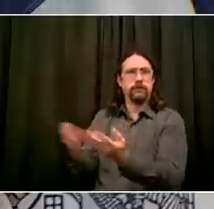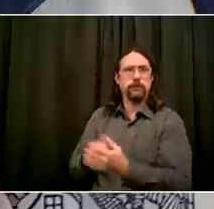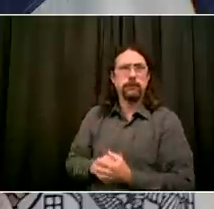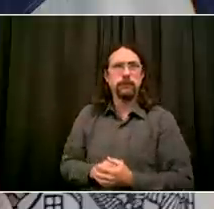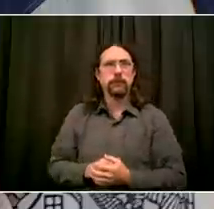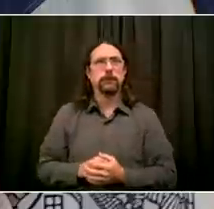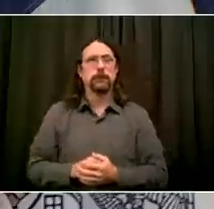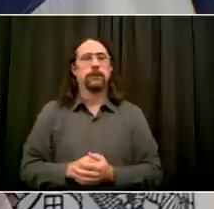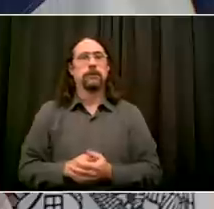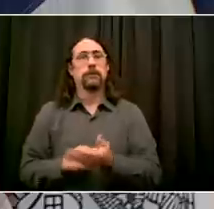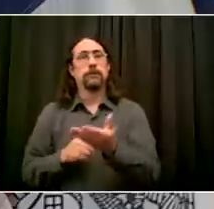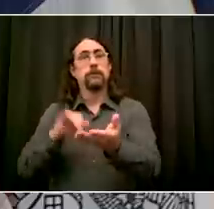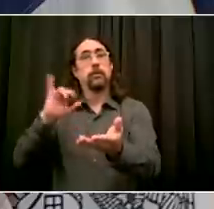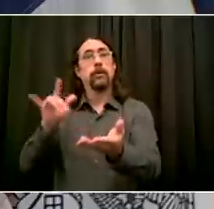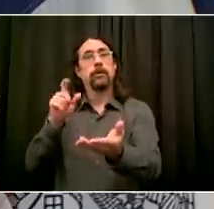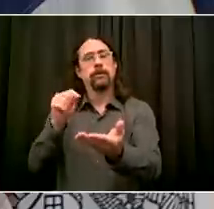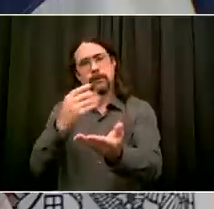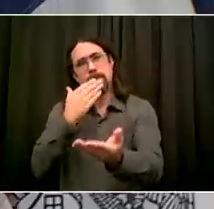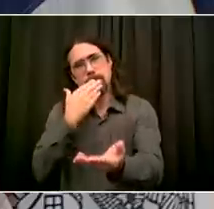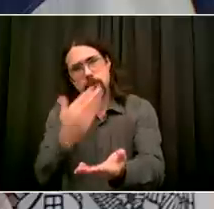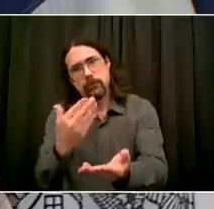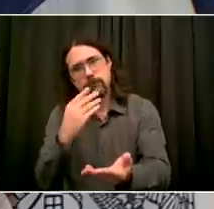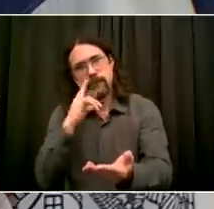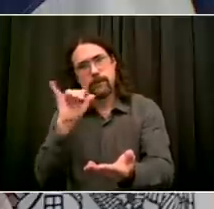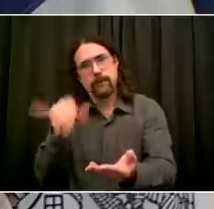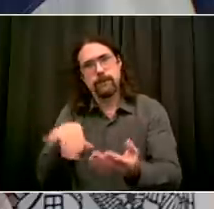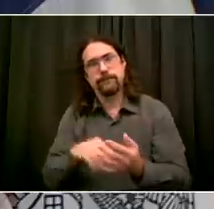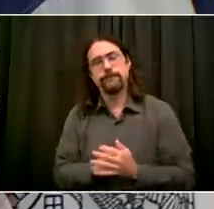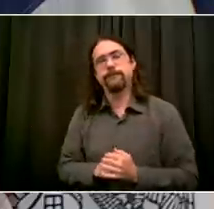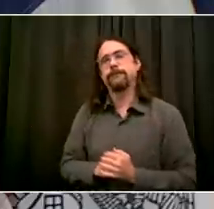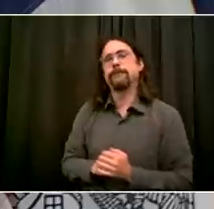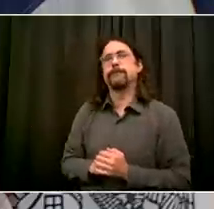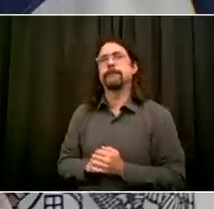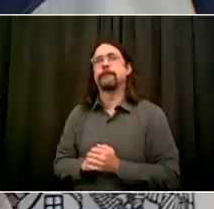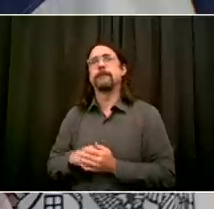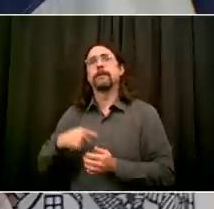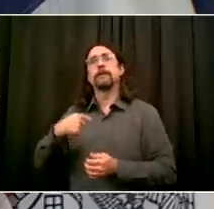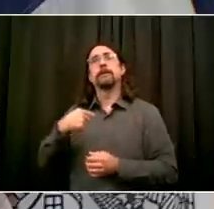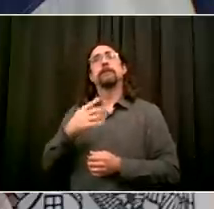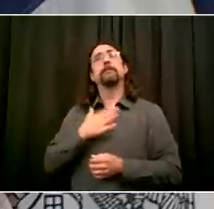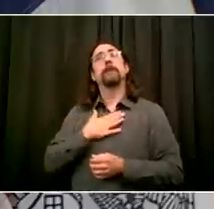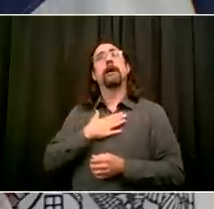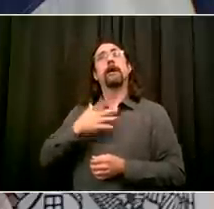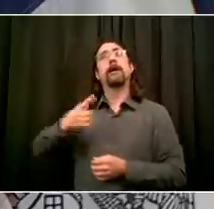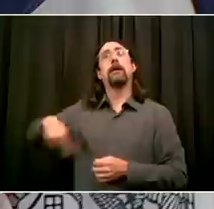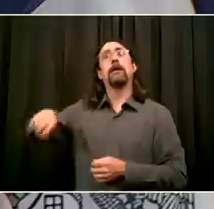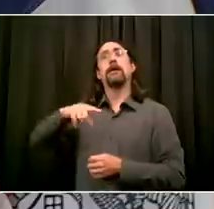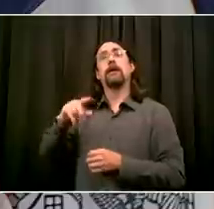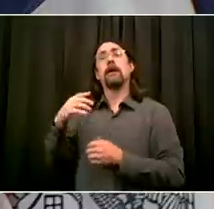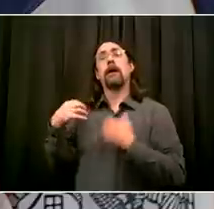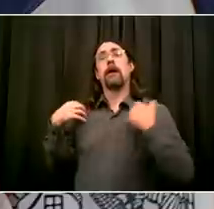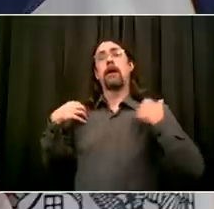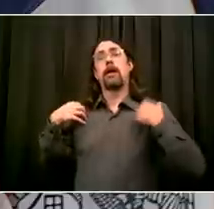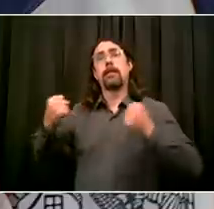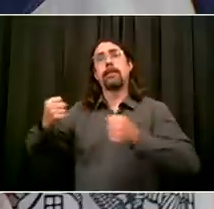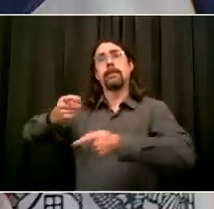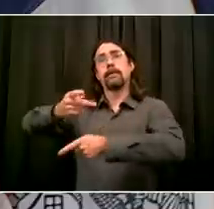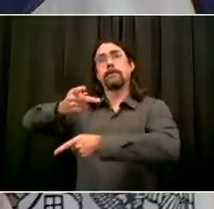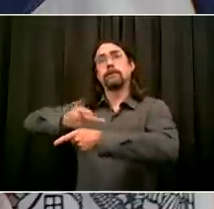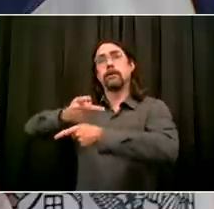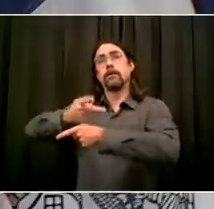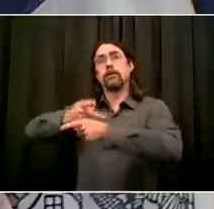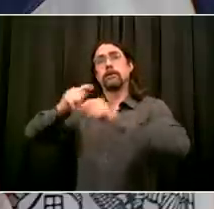healthcare leadership here to look for these patterns, there really are pretty clear patterns. When there's an upswing, it tends to go up over a period of days and